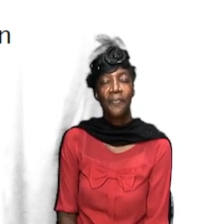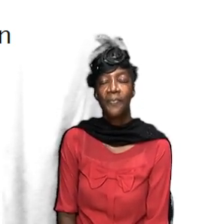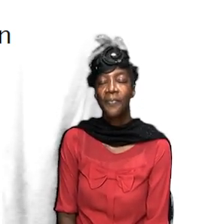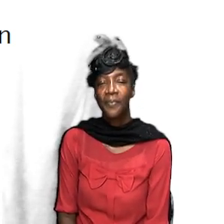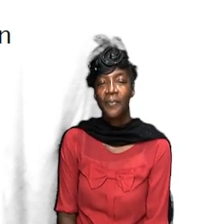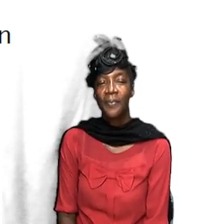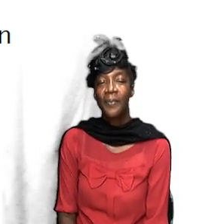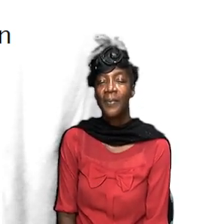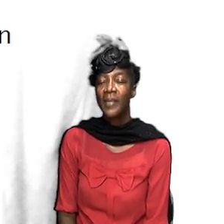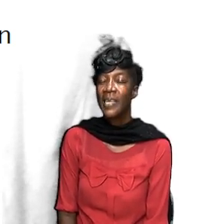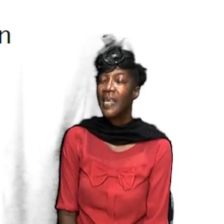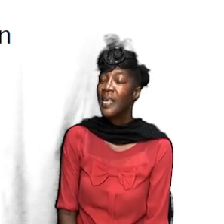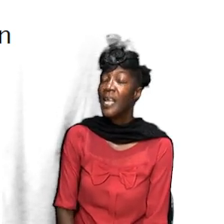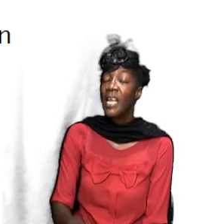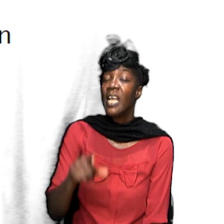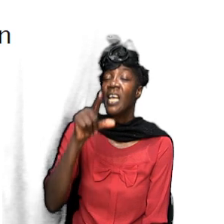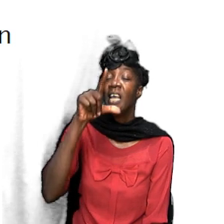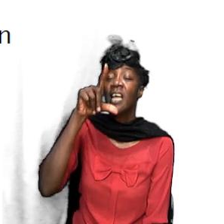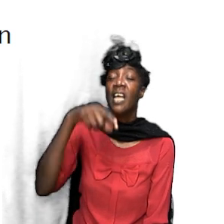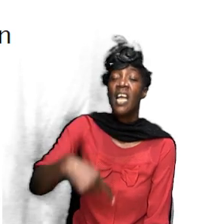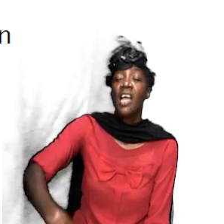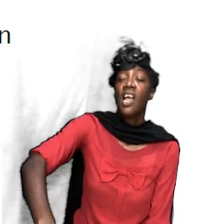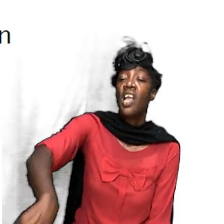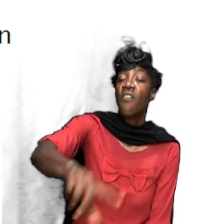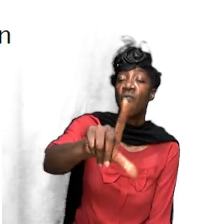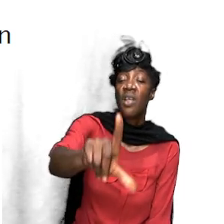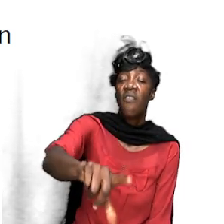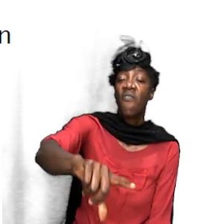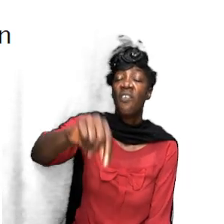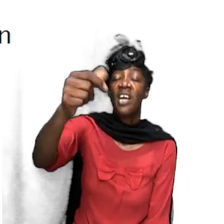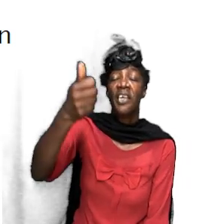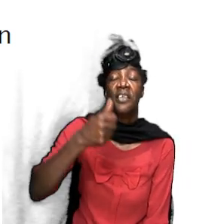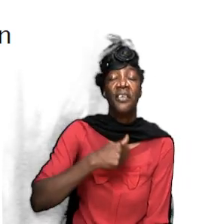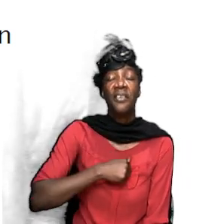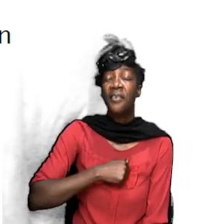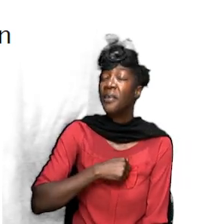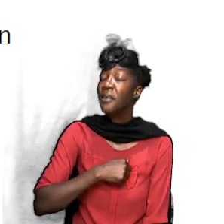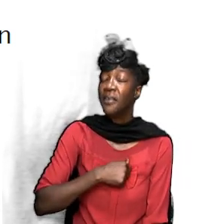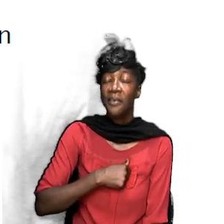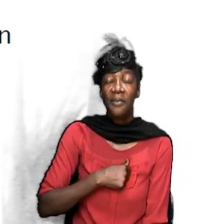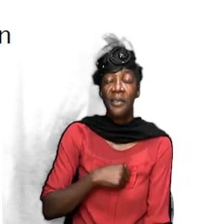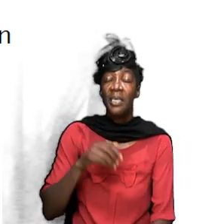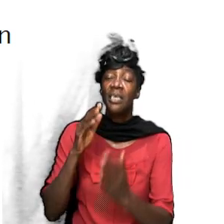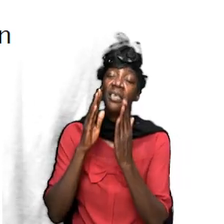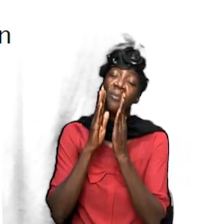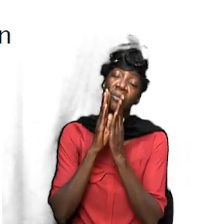However, if we find ourselves when we go down,